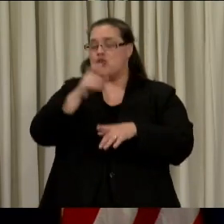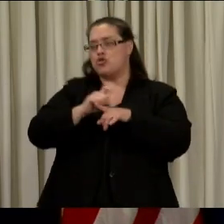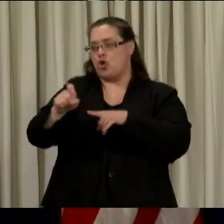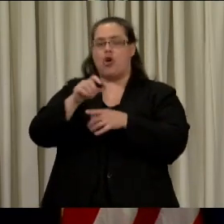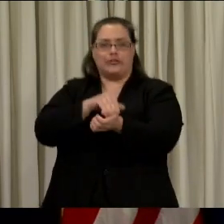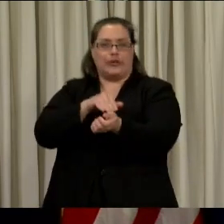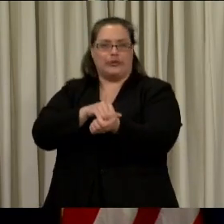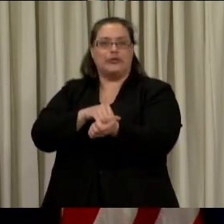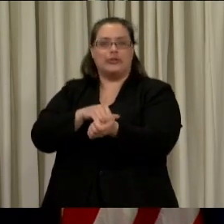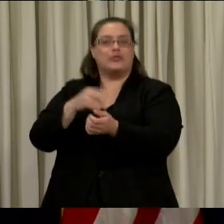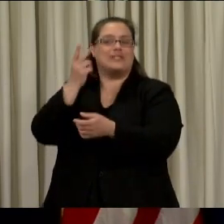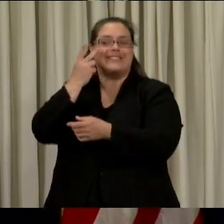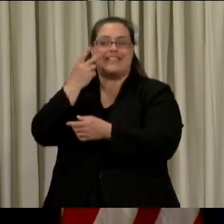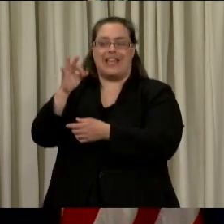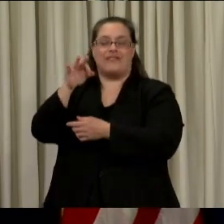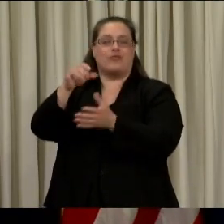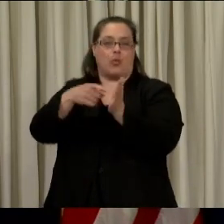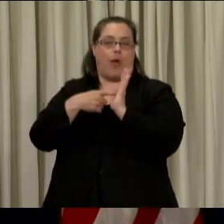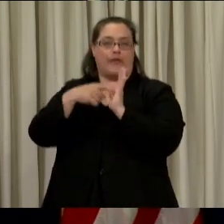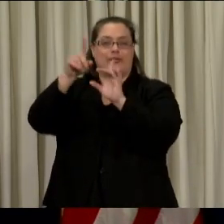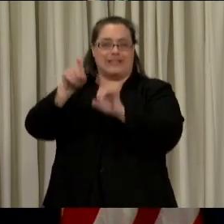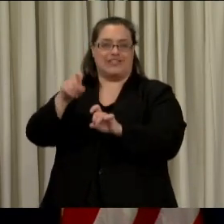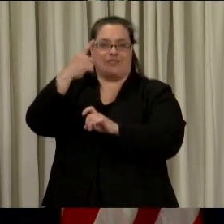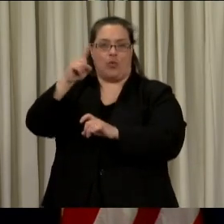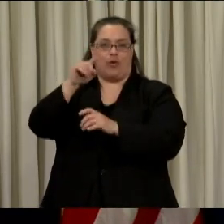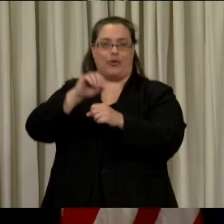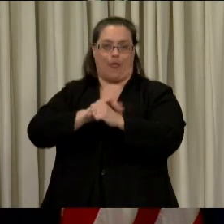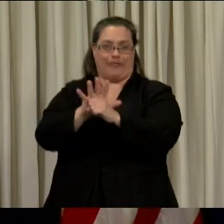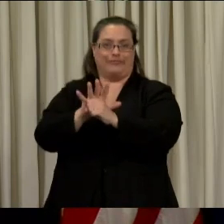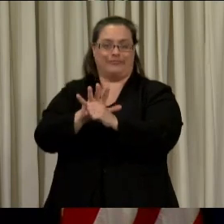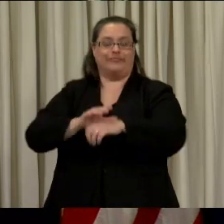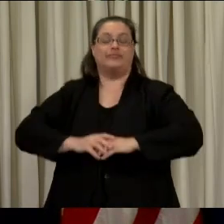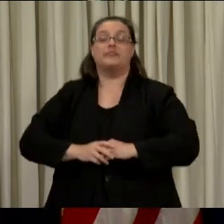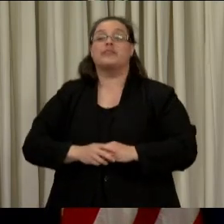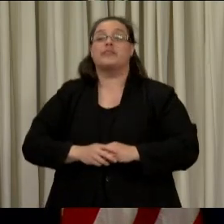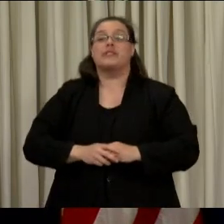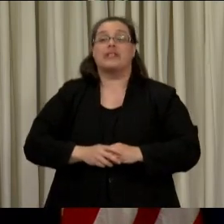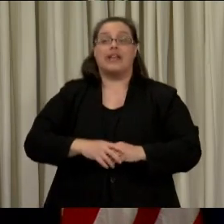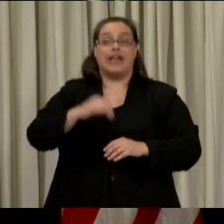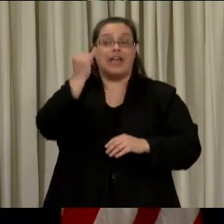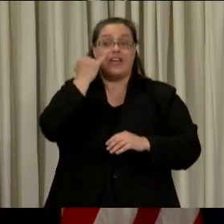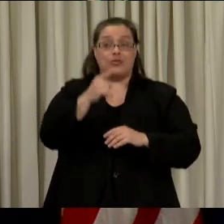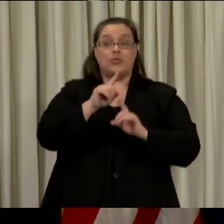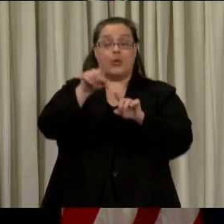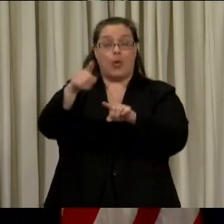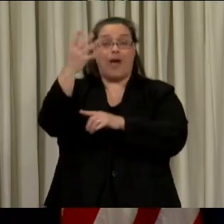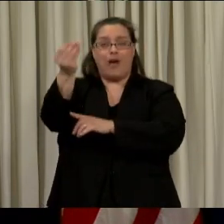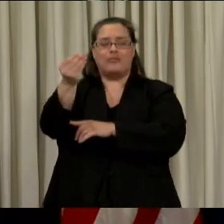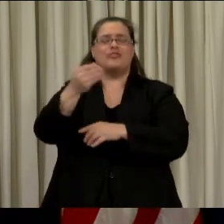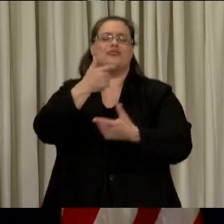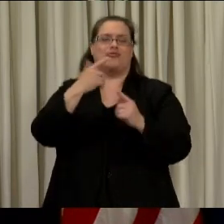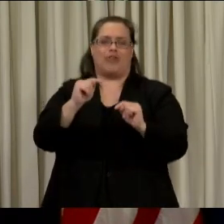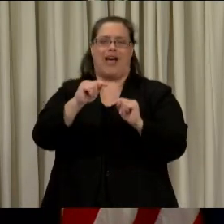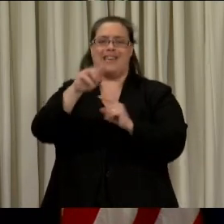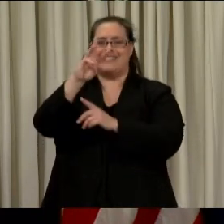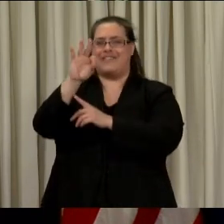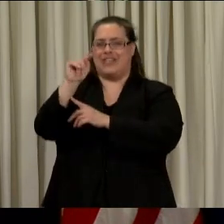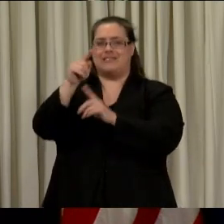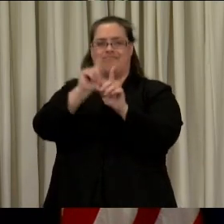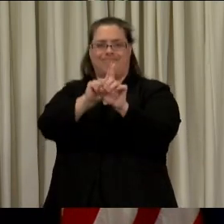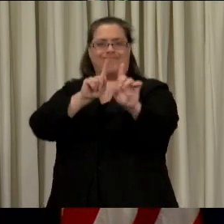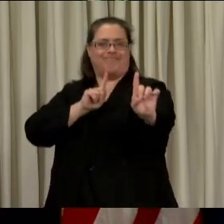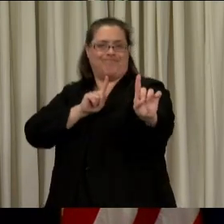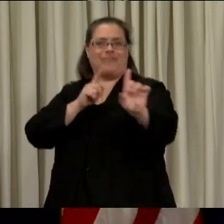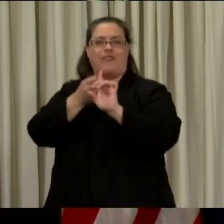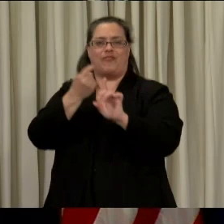Stay 6 to 10 feet away from the next person. At home, make sure you're eating healthy meals. Try to get a good night's sleep. And as